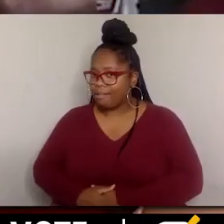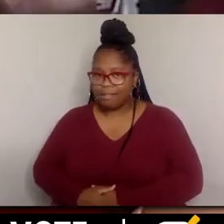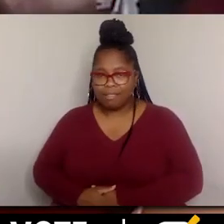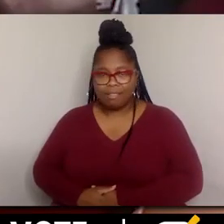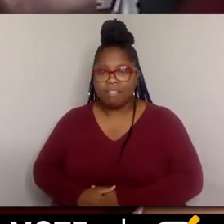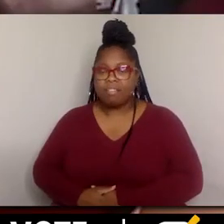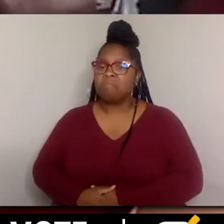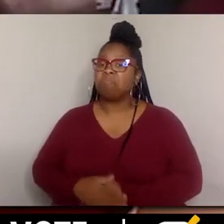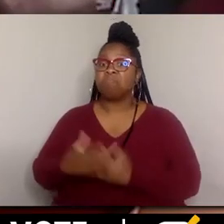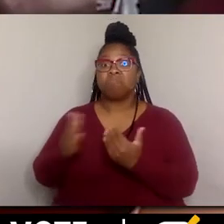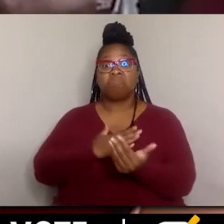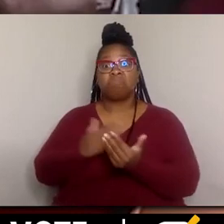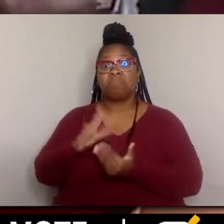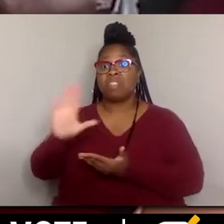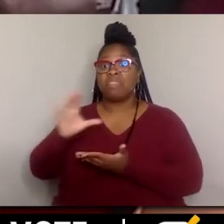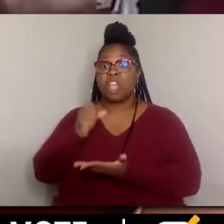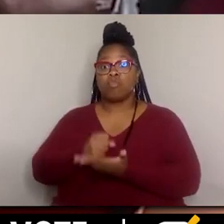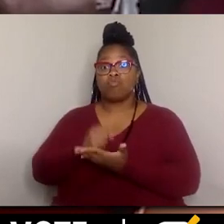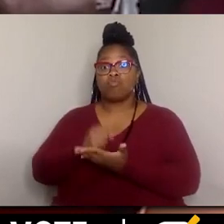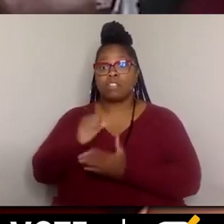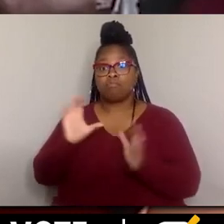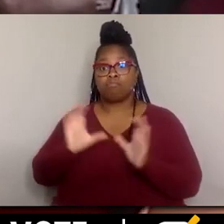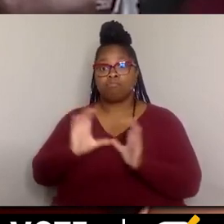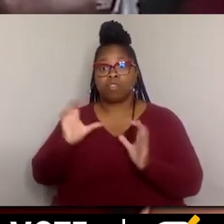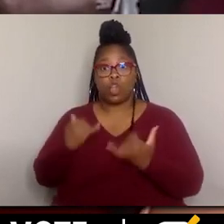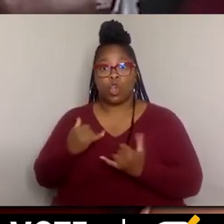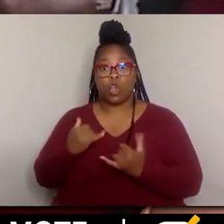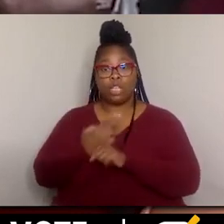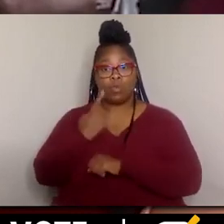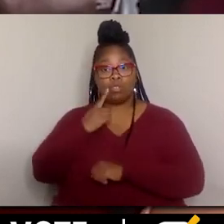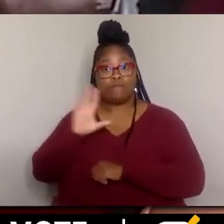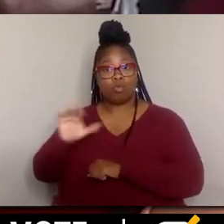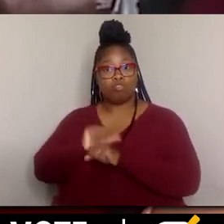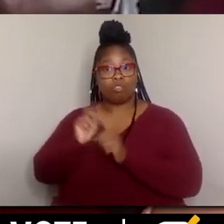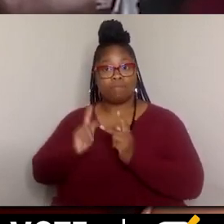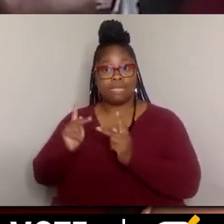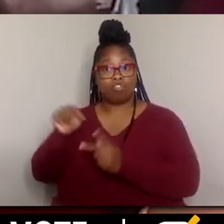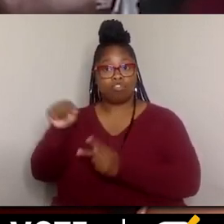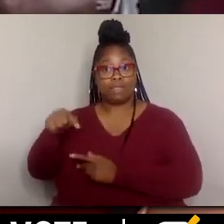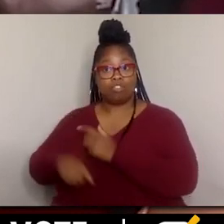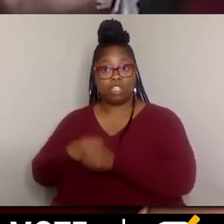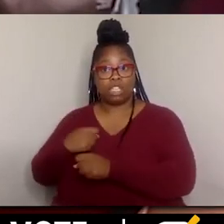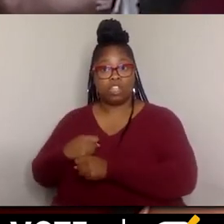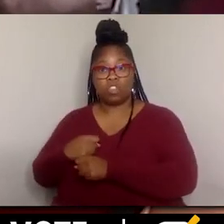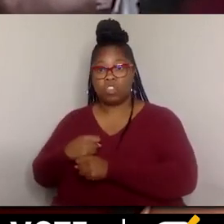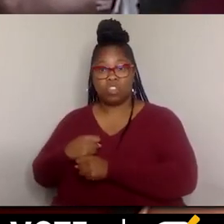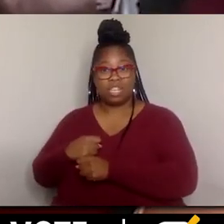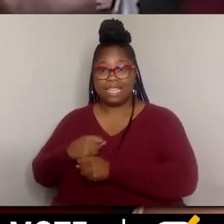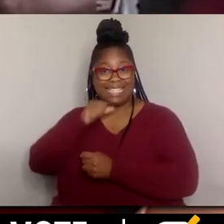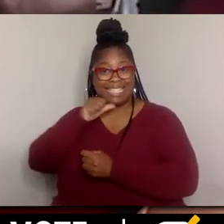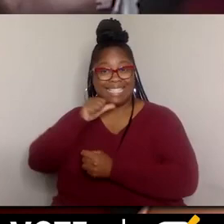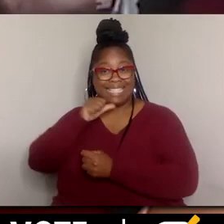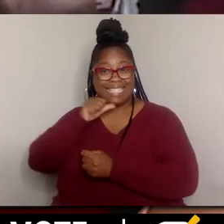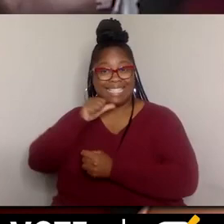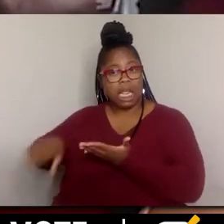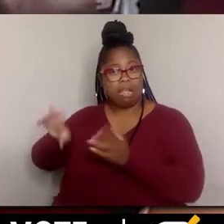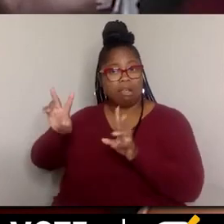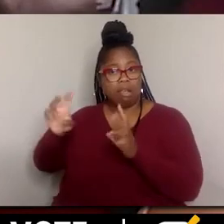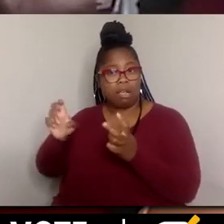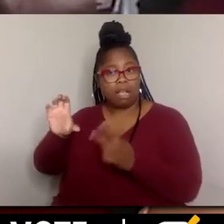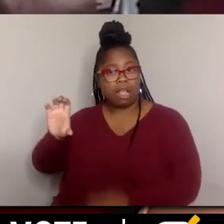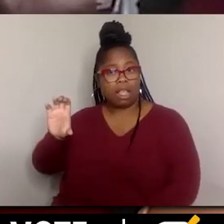the credential you are currently using for your position this year is not cleared, you should not